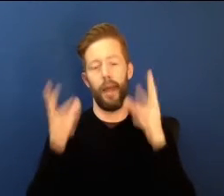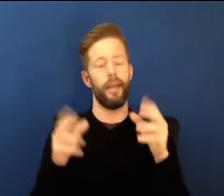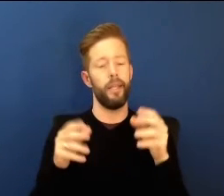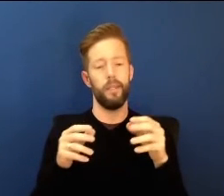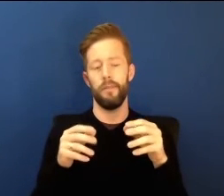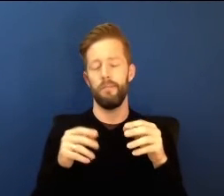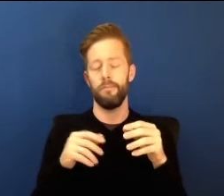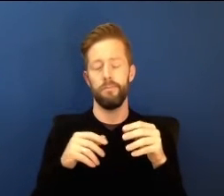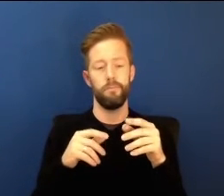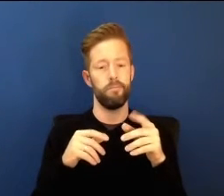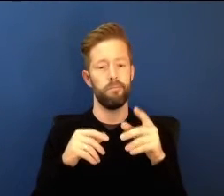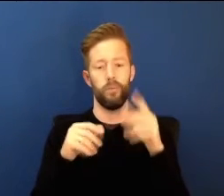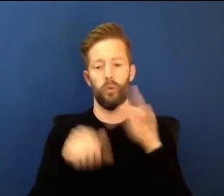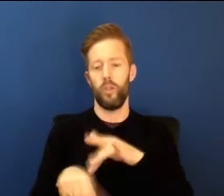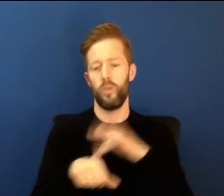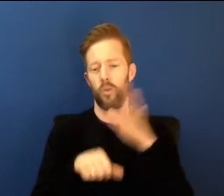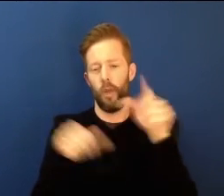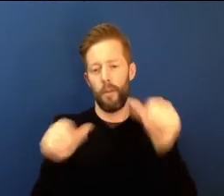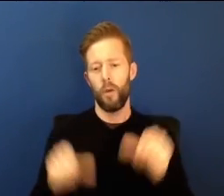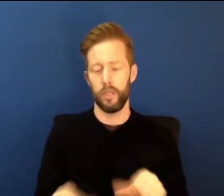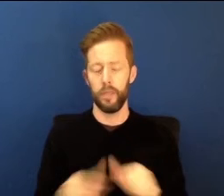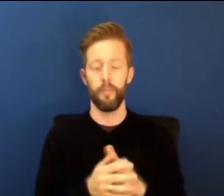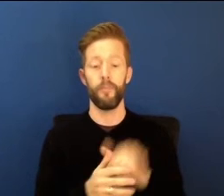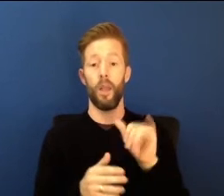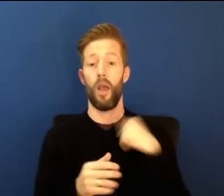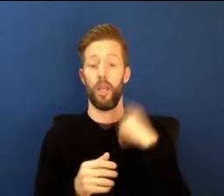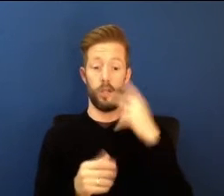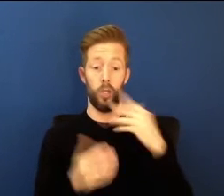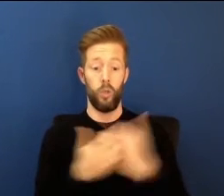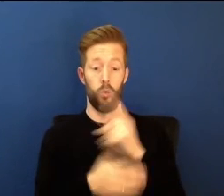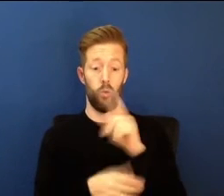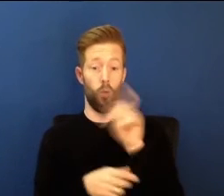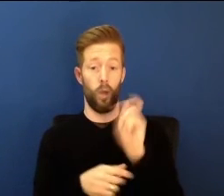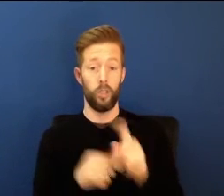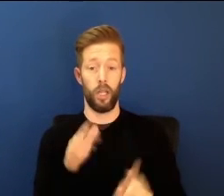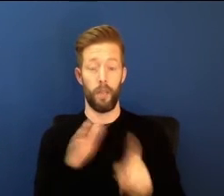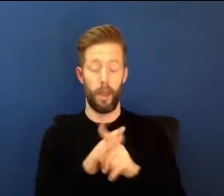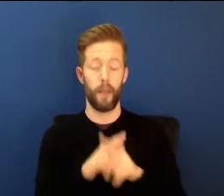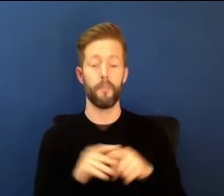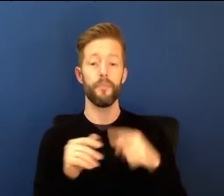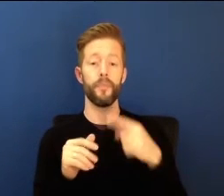posted as well. I did just see a new question come up,